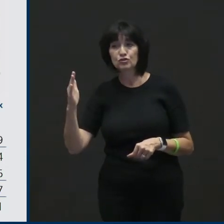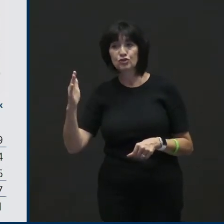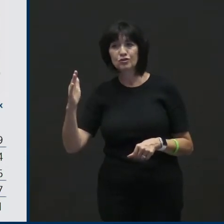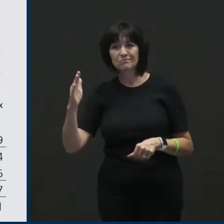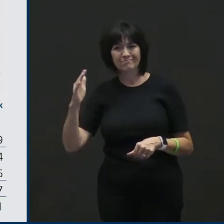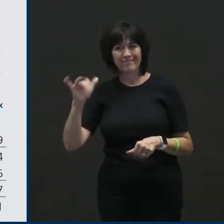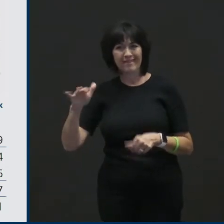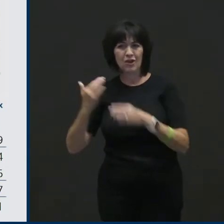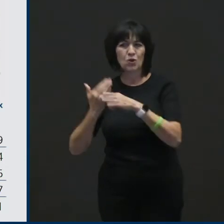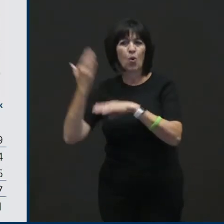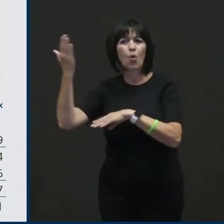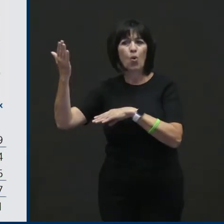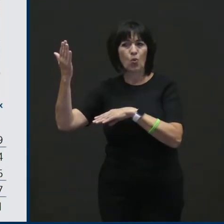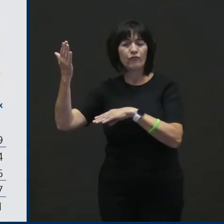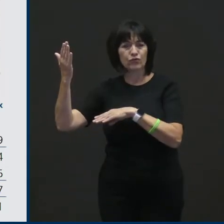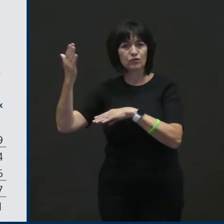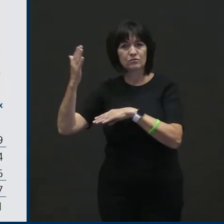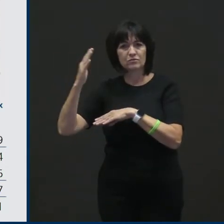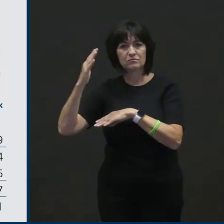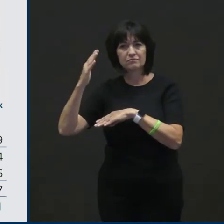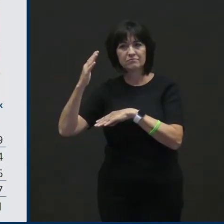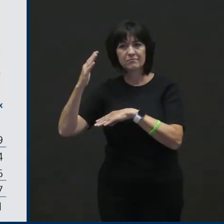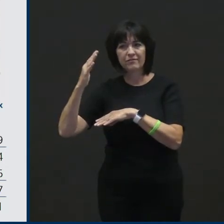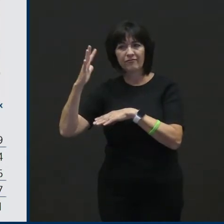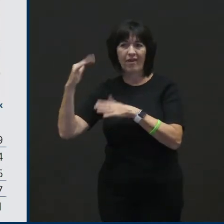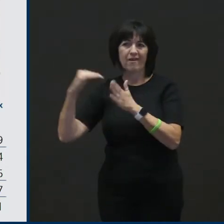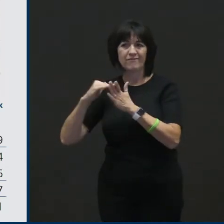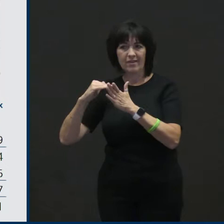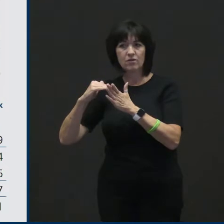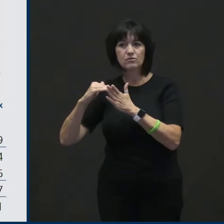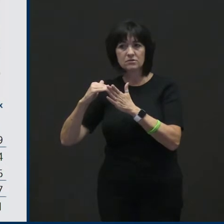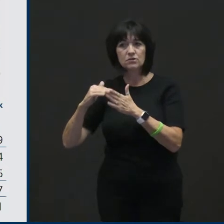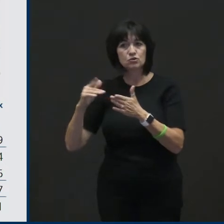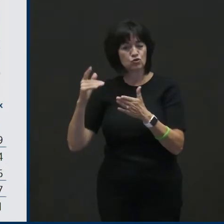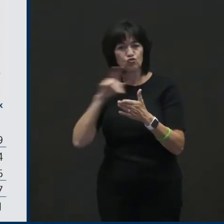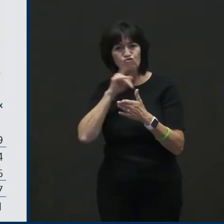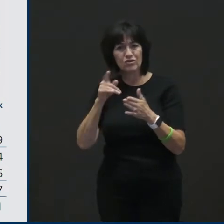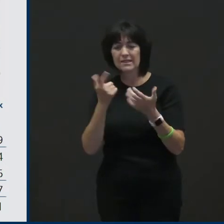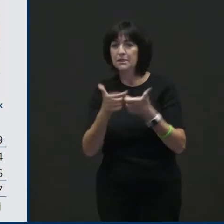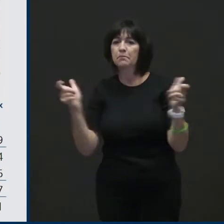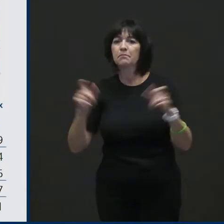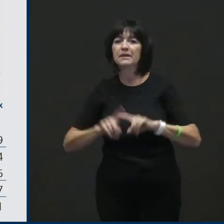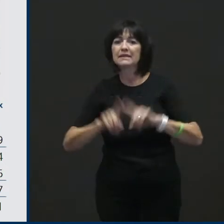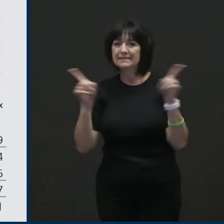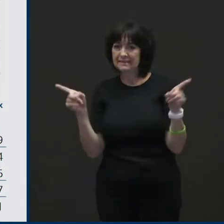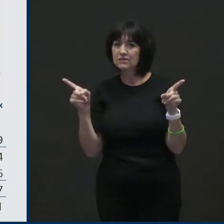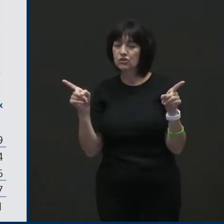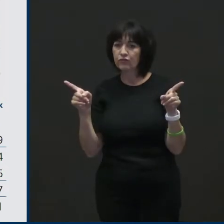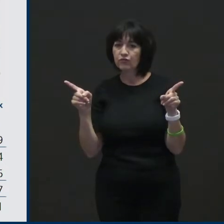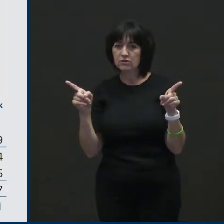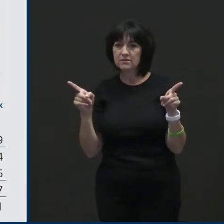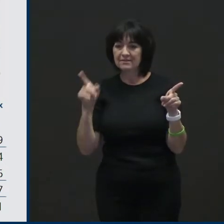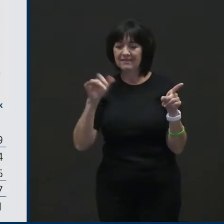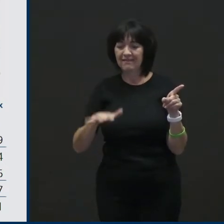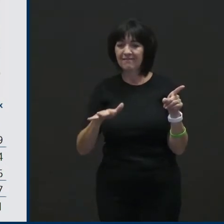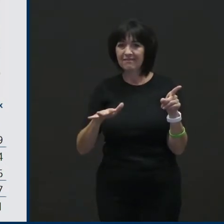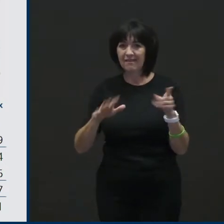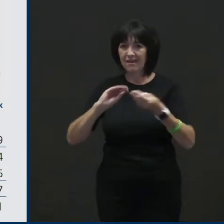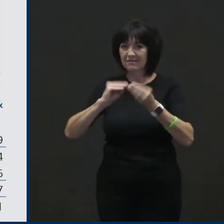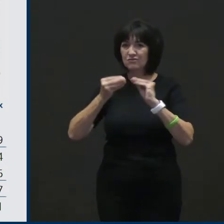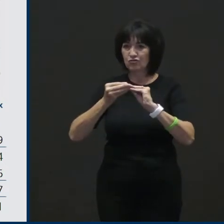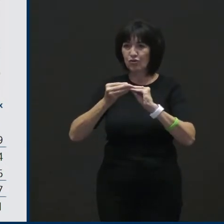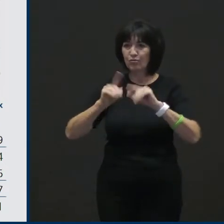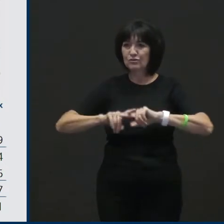there really is a huge difference in infection rates and numbers between those age